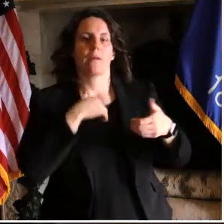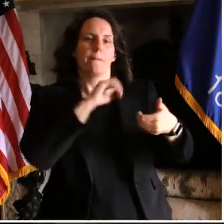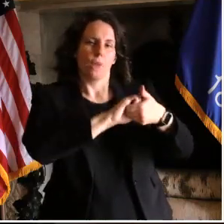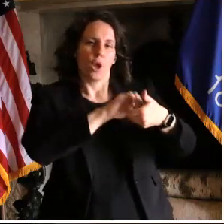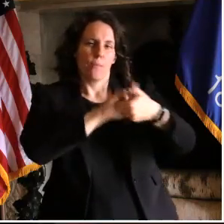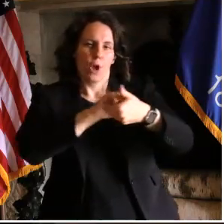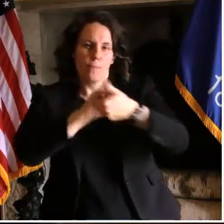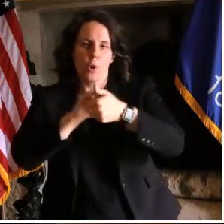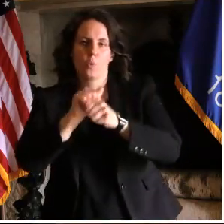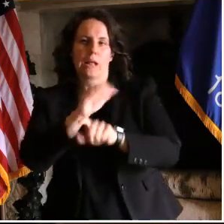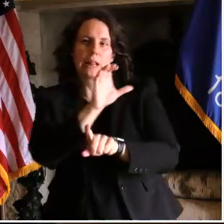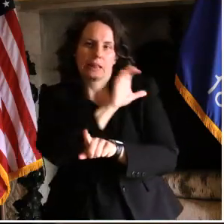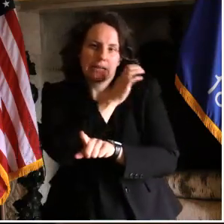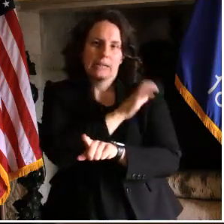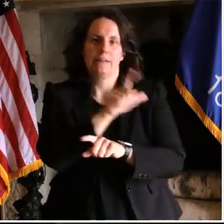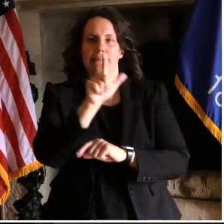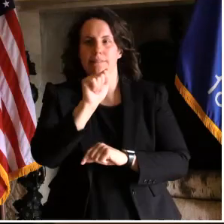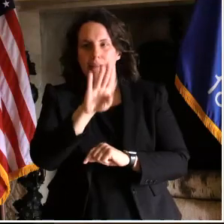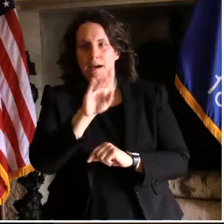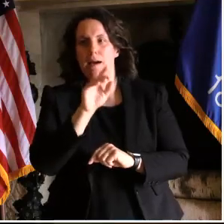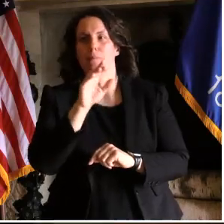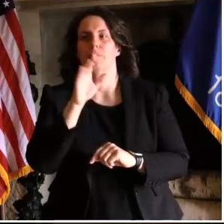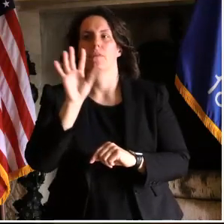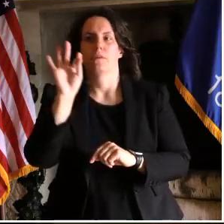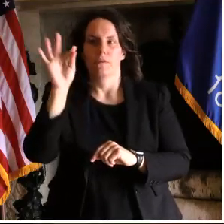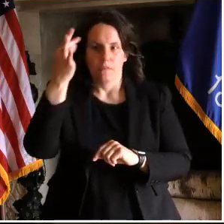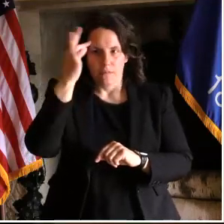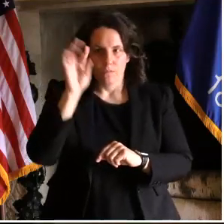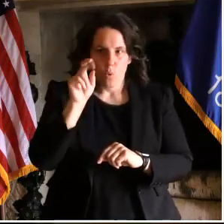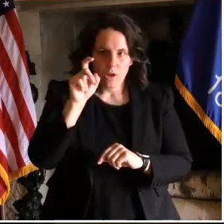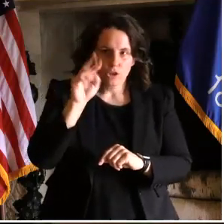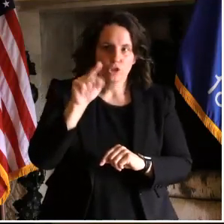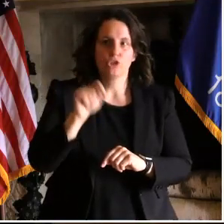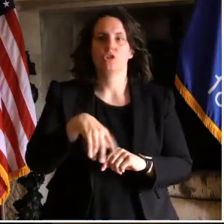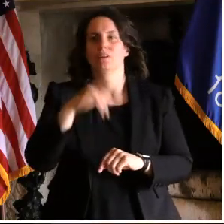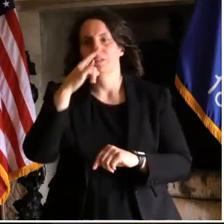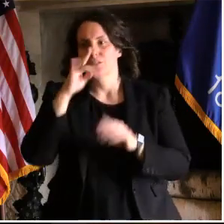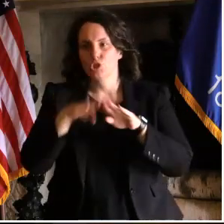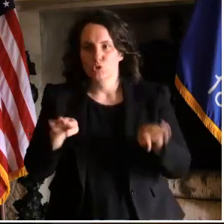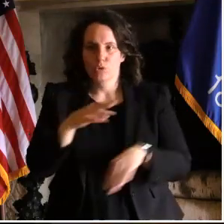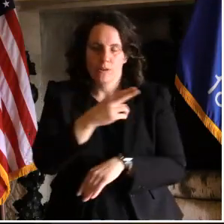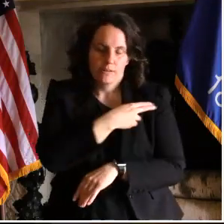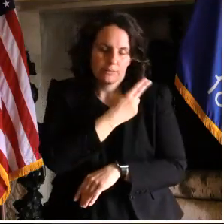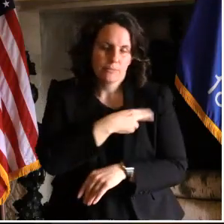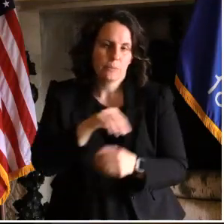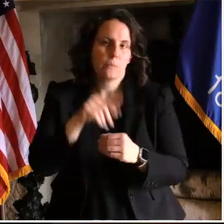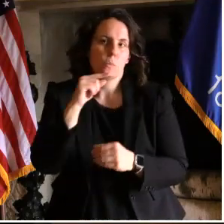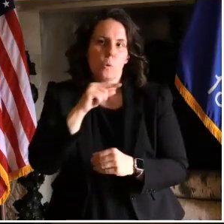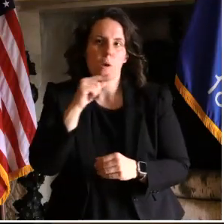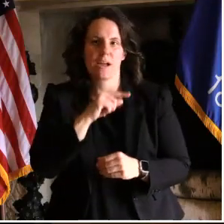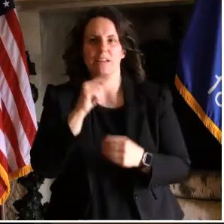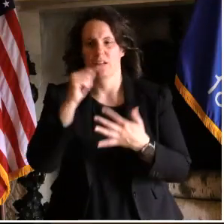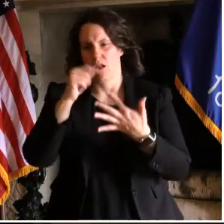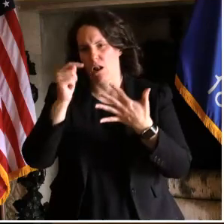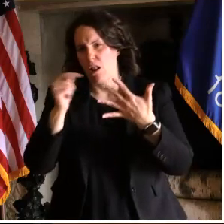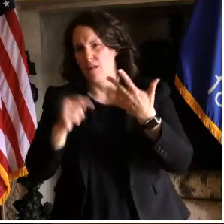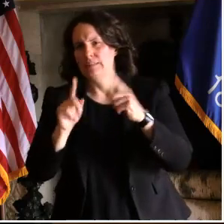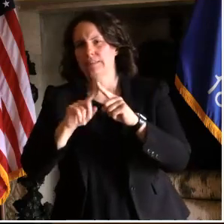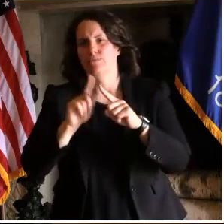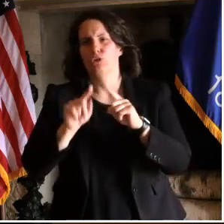UW, Freighter, Children's Hospital in Milwaukee, others coming online with testing capacity. And so what you're seeing